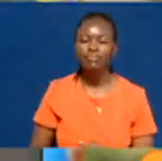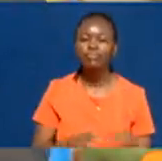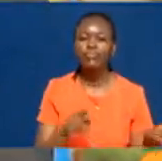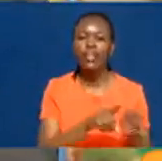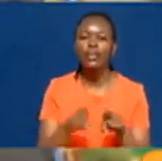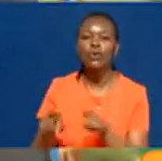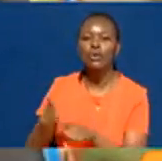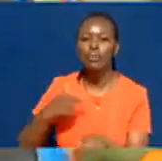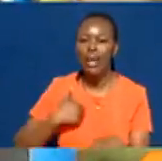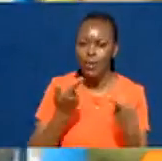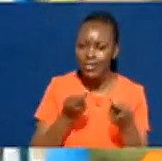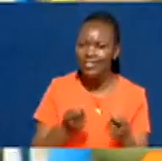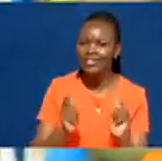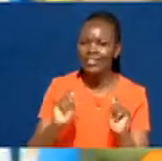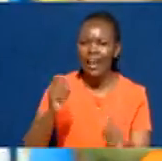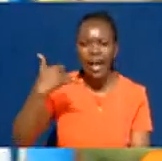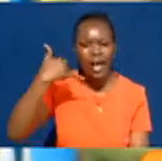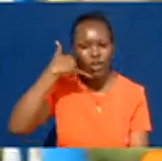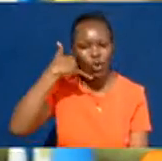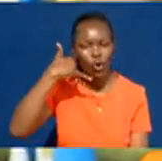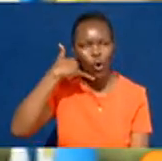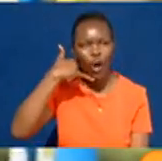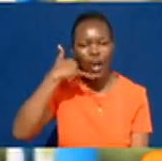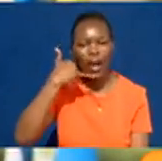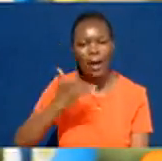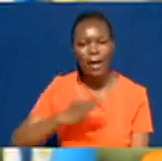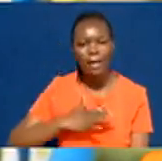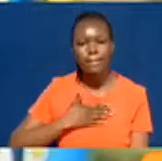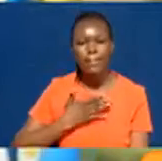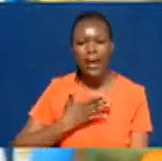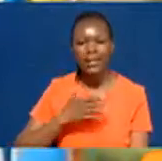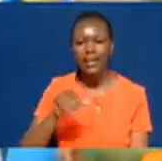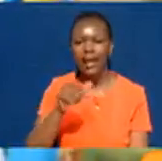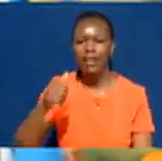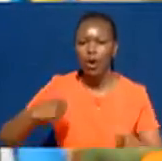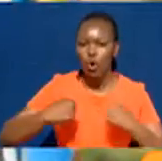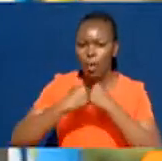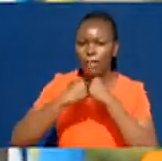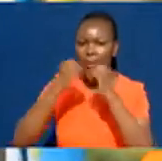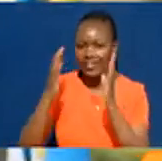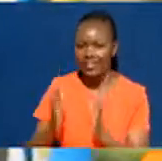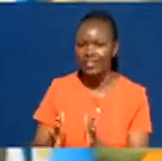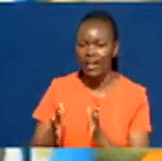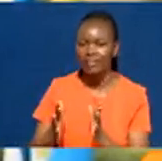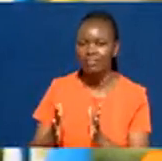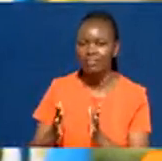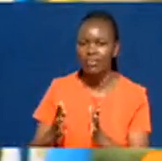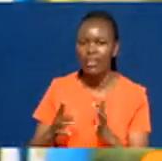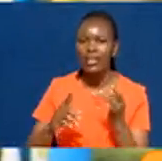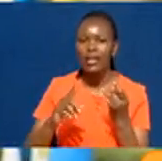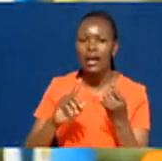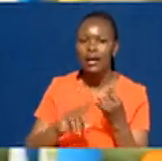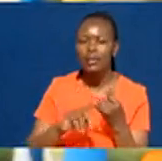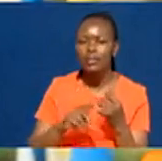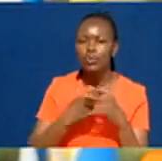call to my worthy competitors, beginning with